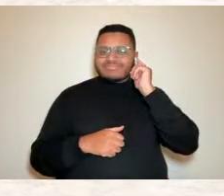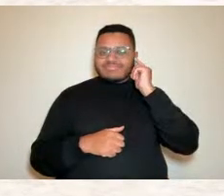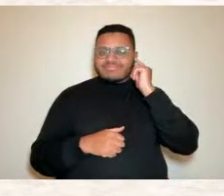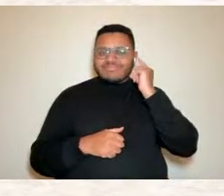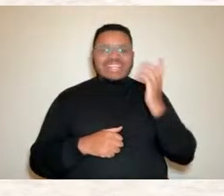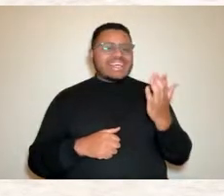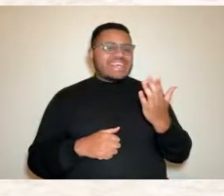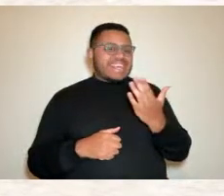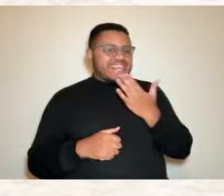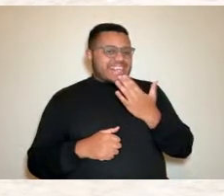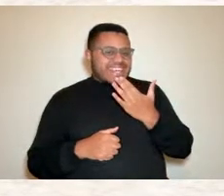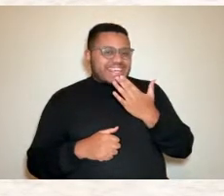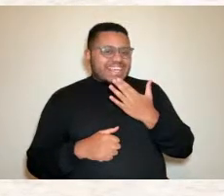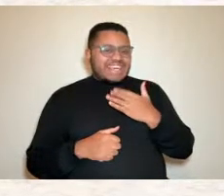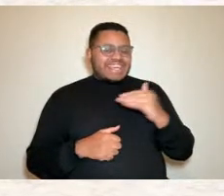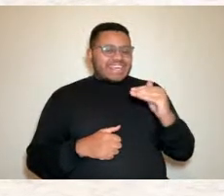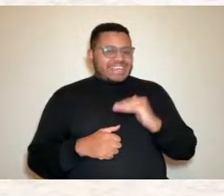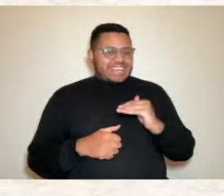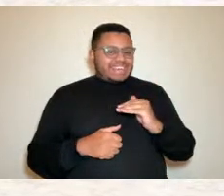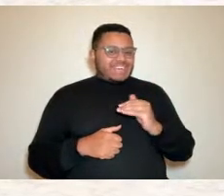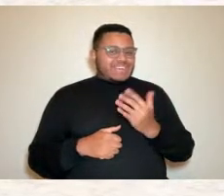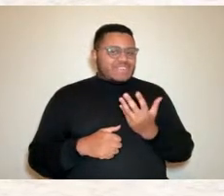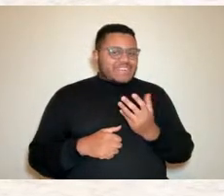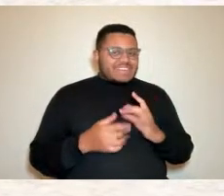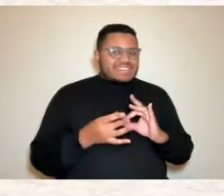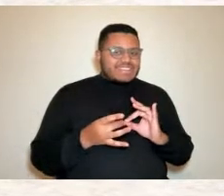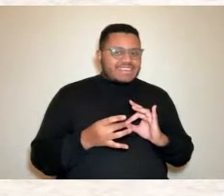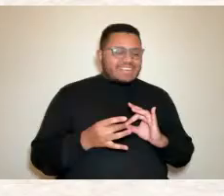Thank you. Let's see, what does this say?